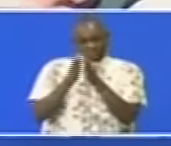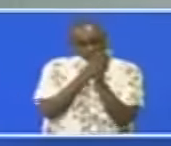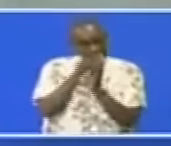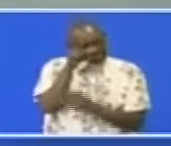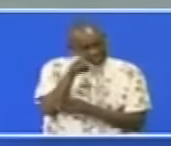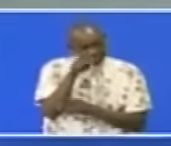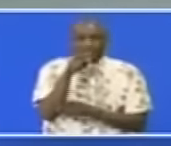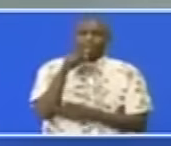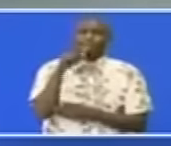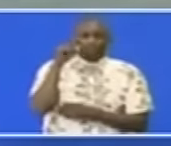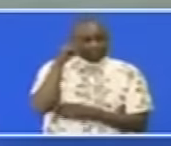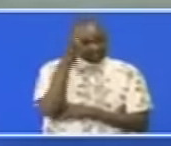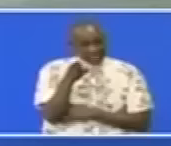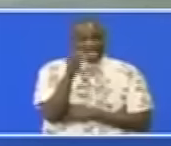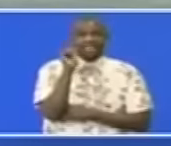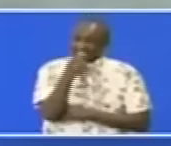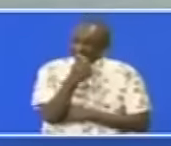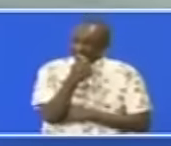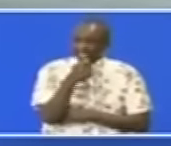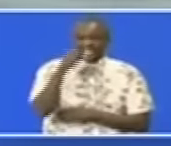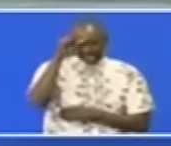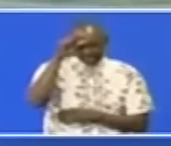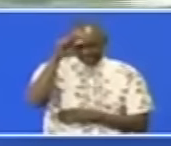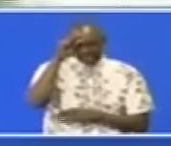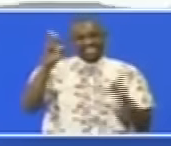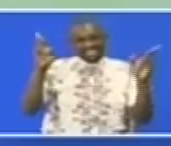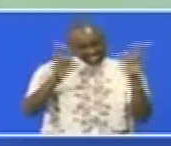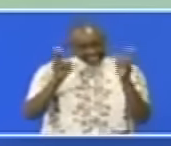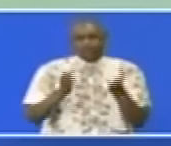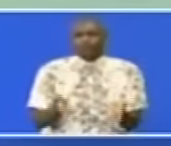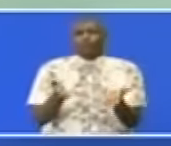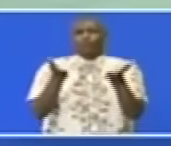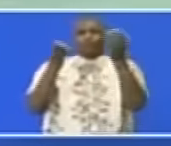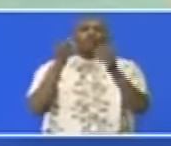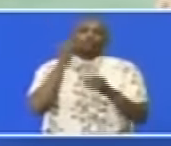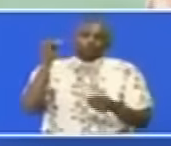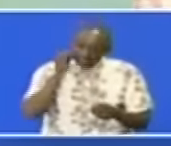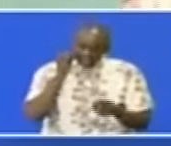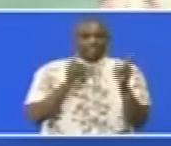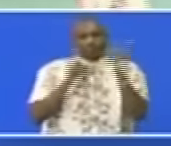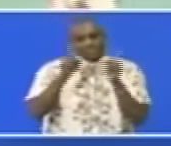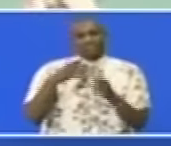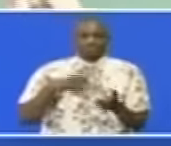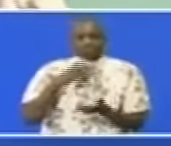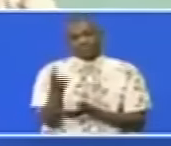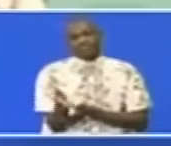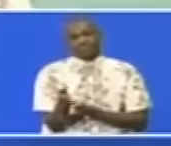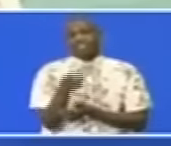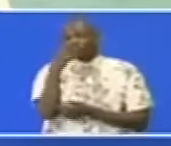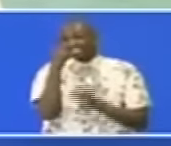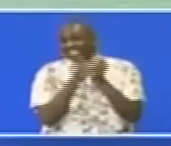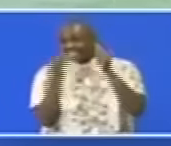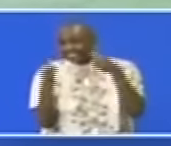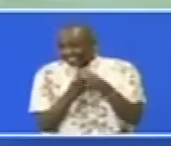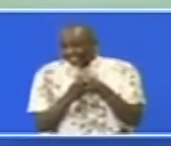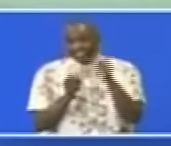to the coast and Kenya at large, the government is set to further promote domestic tourism. And by 2018,